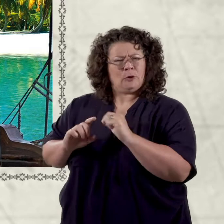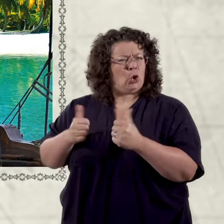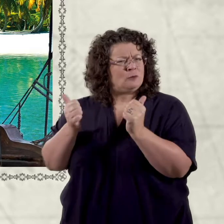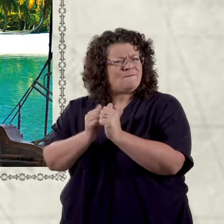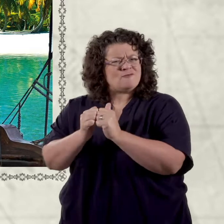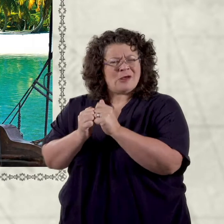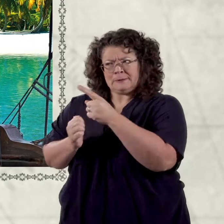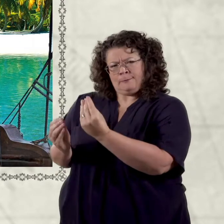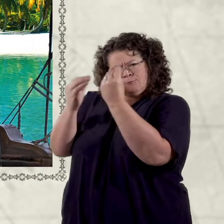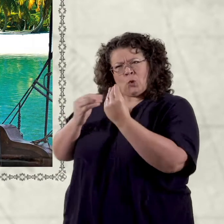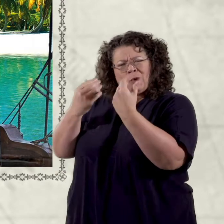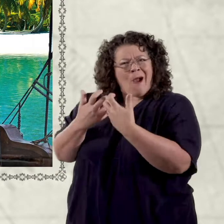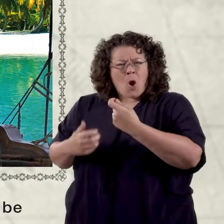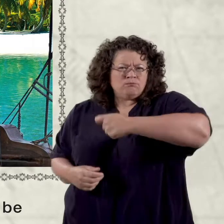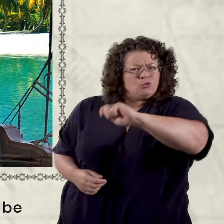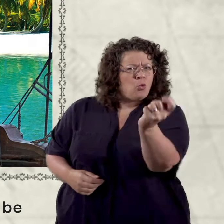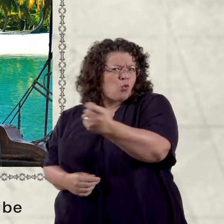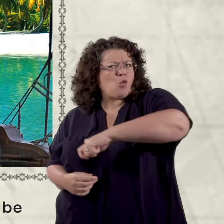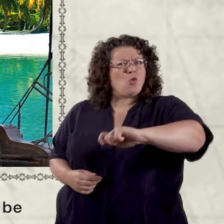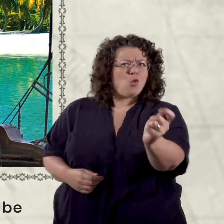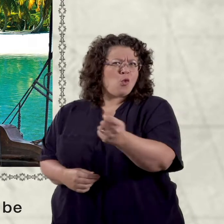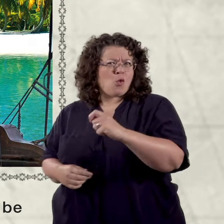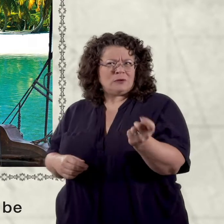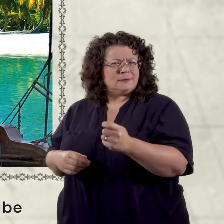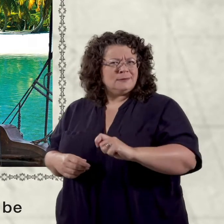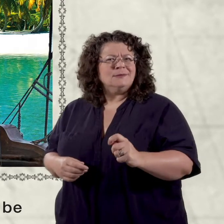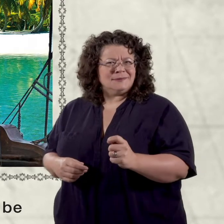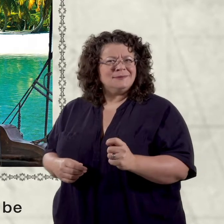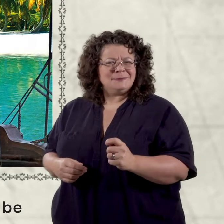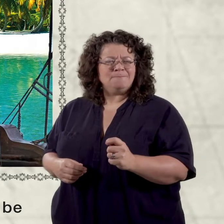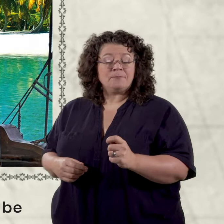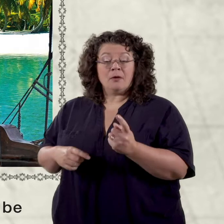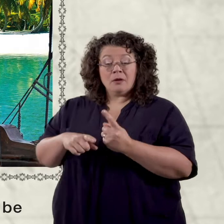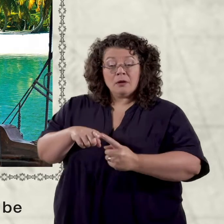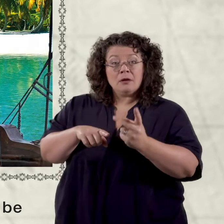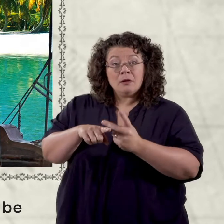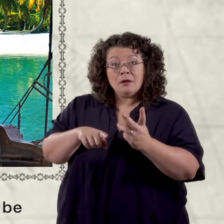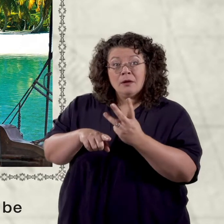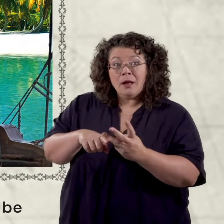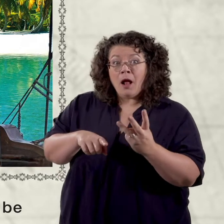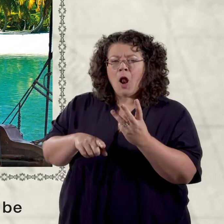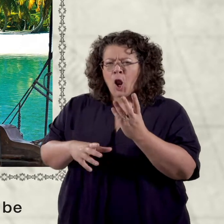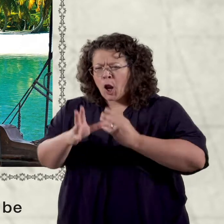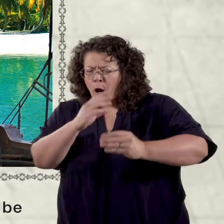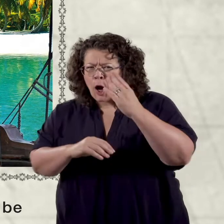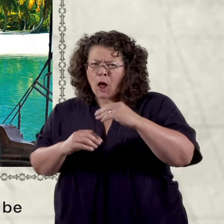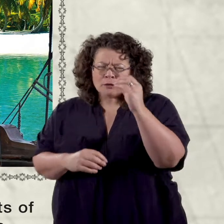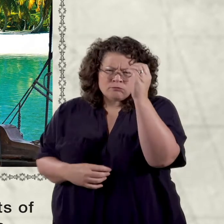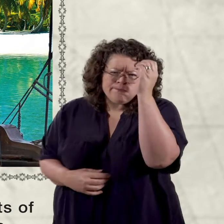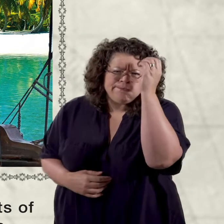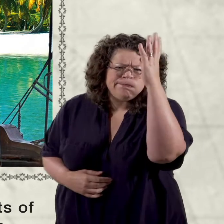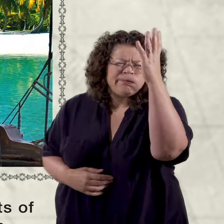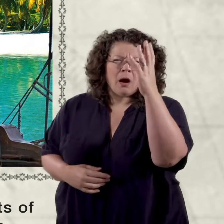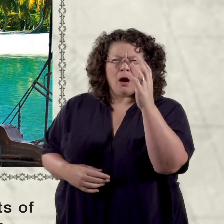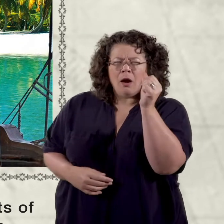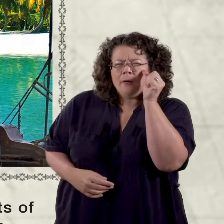how to sword fight. Over the next few weeks, I learned how to be a knowledgeable and cunning pirate, and I